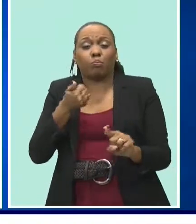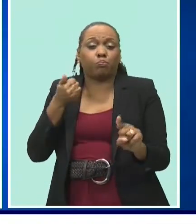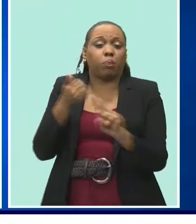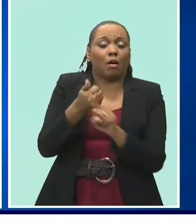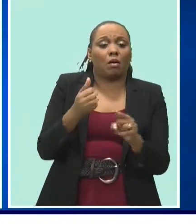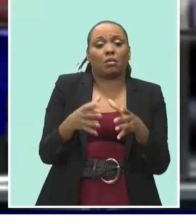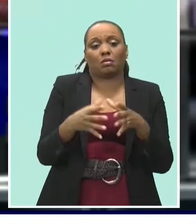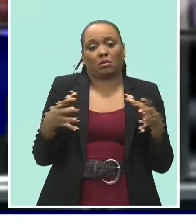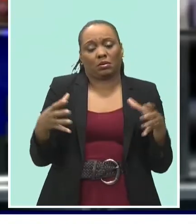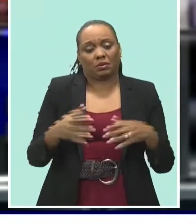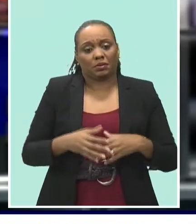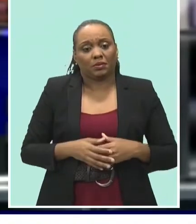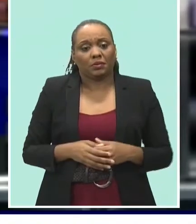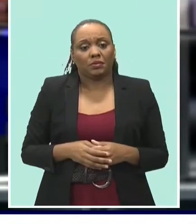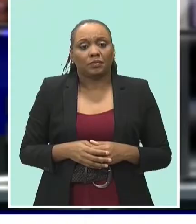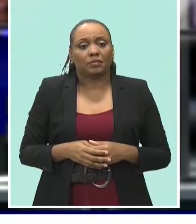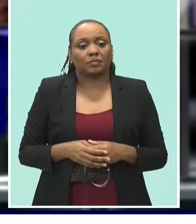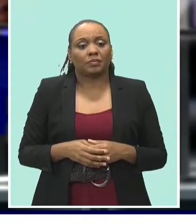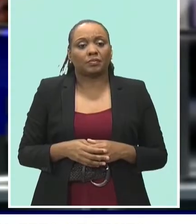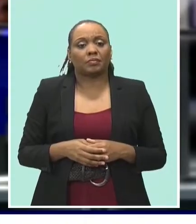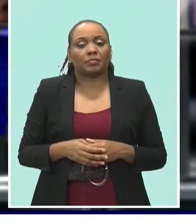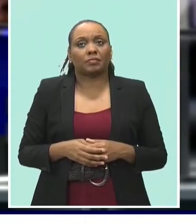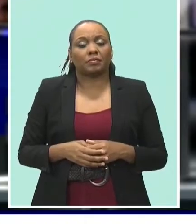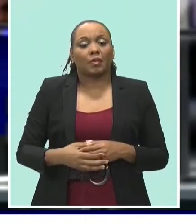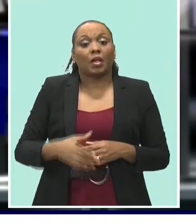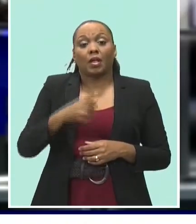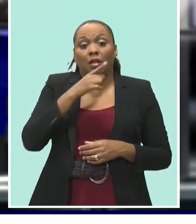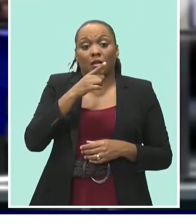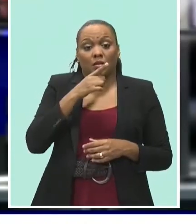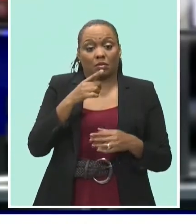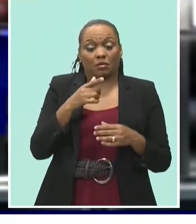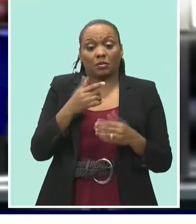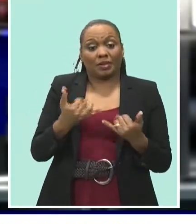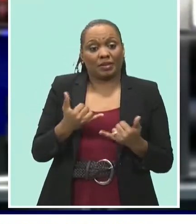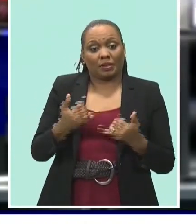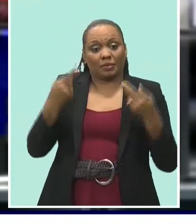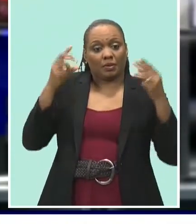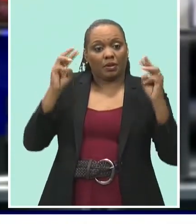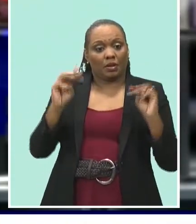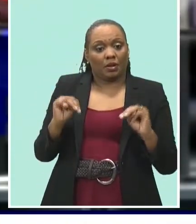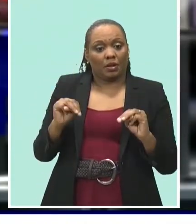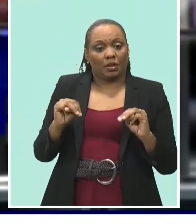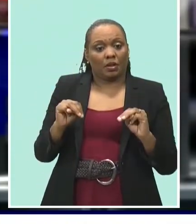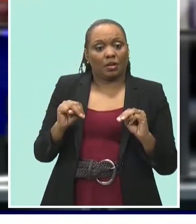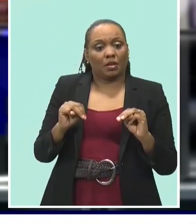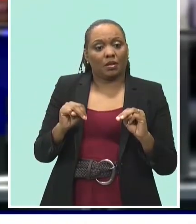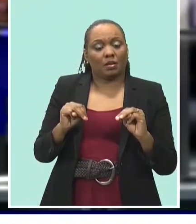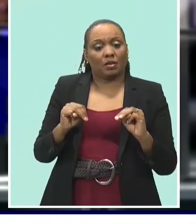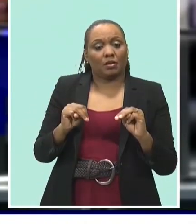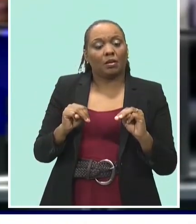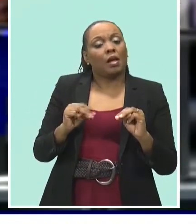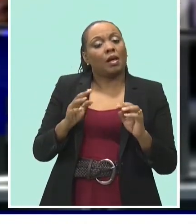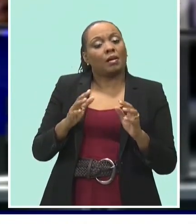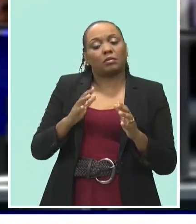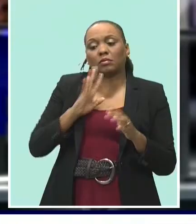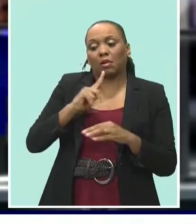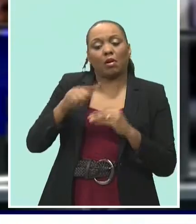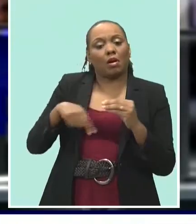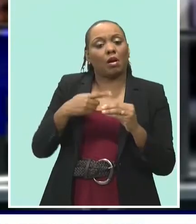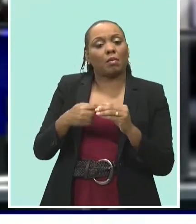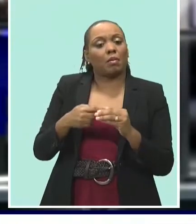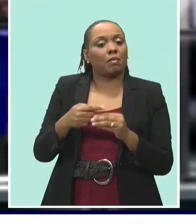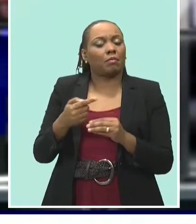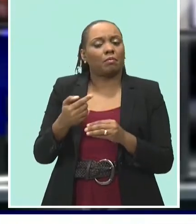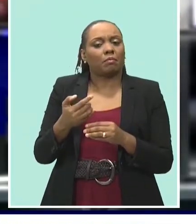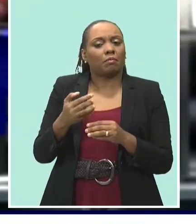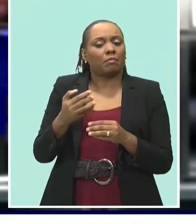cart. Now, Shane, during that luncheon, the Prime Minister also responded to questions about any additional layoffs, but again could not say